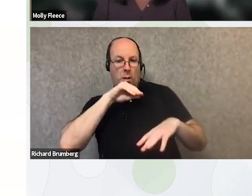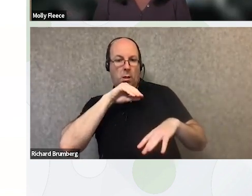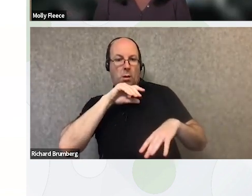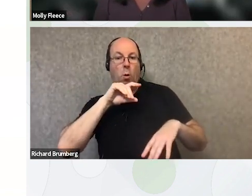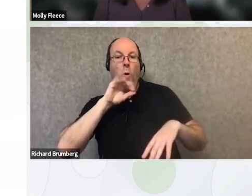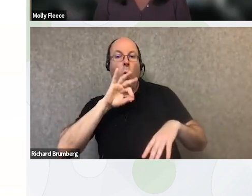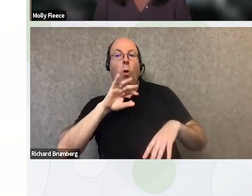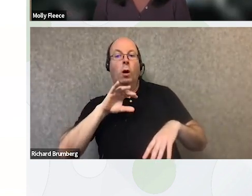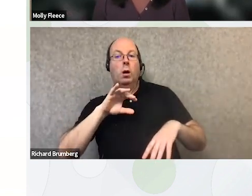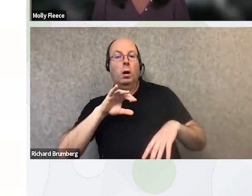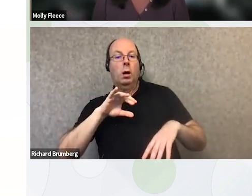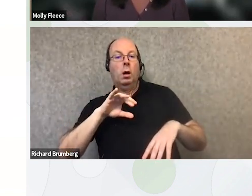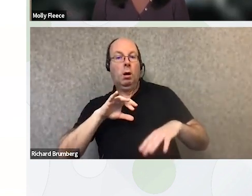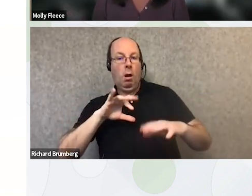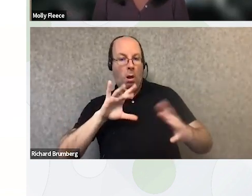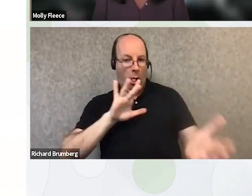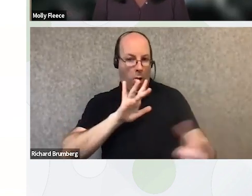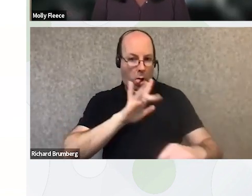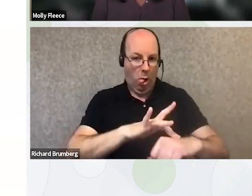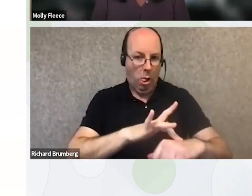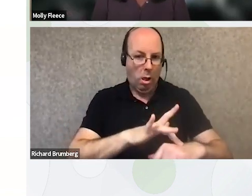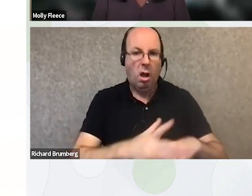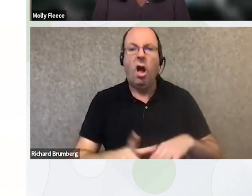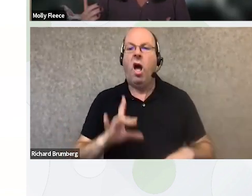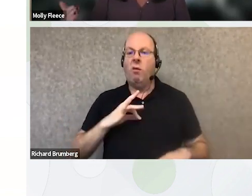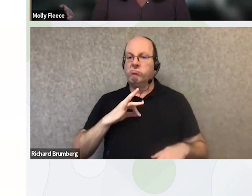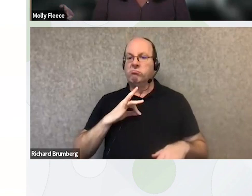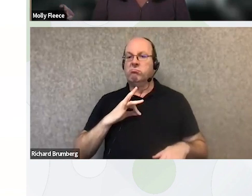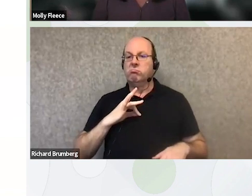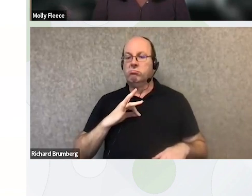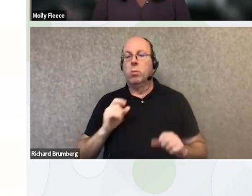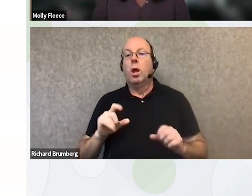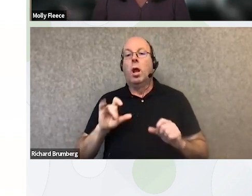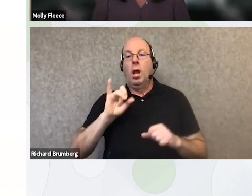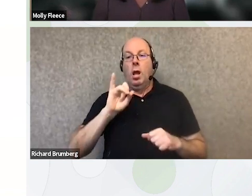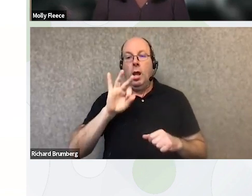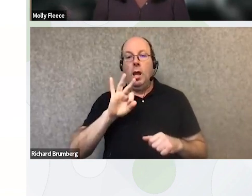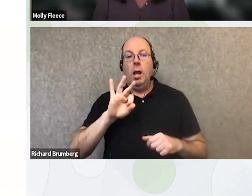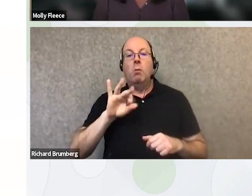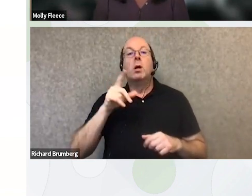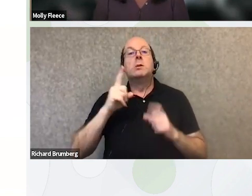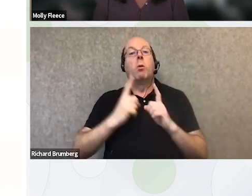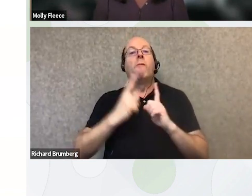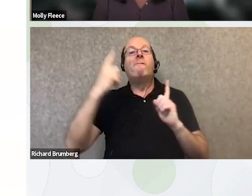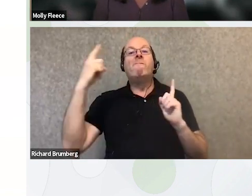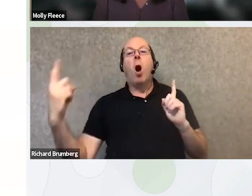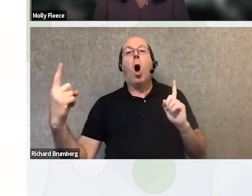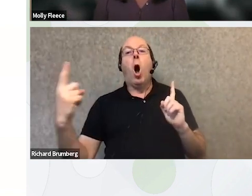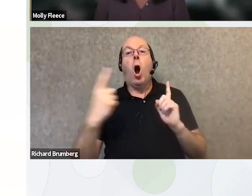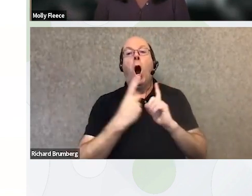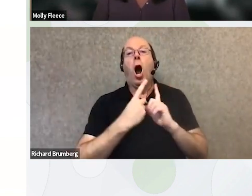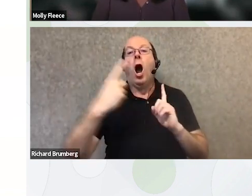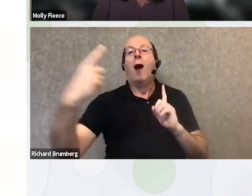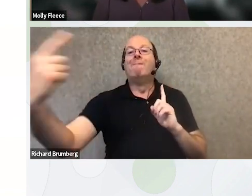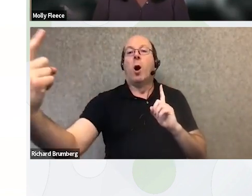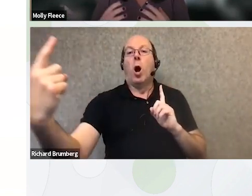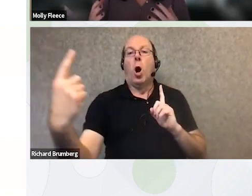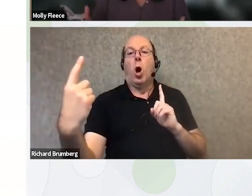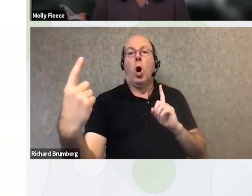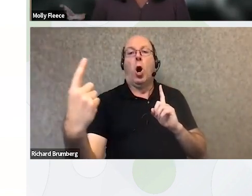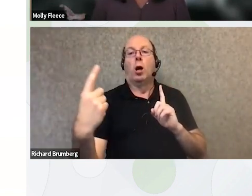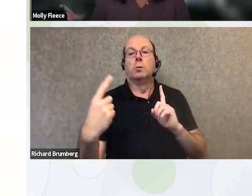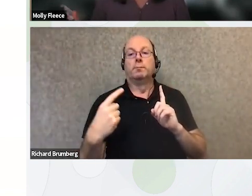direct contact, then they can become infected. And then if you have someone at a distance, but you have long-range transmission